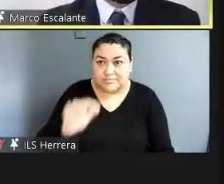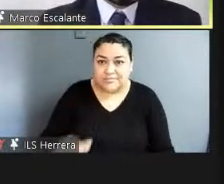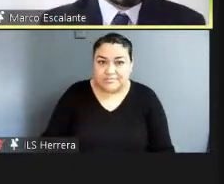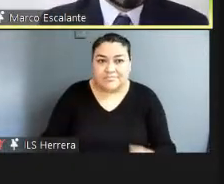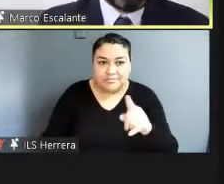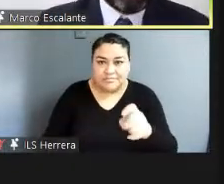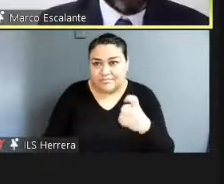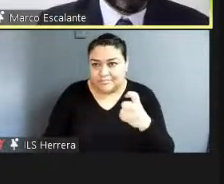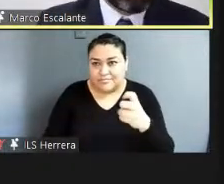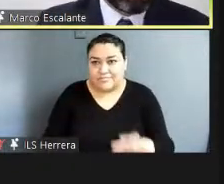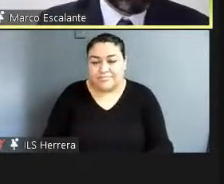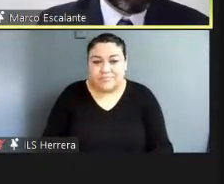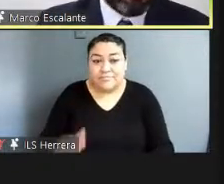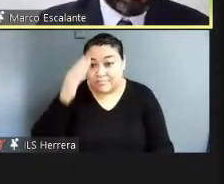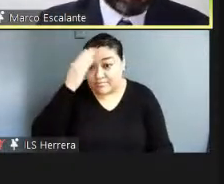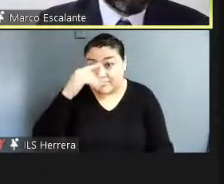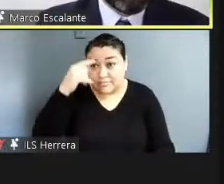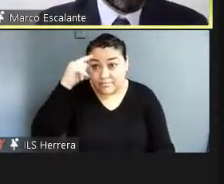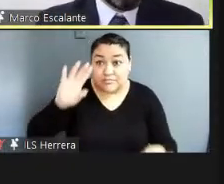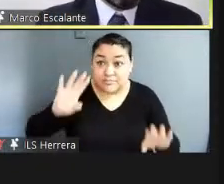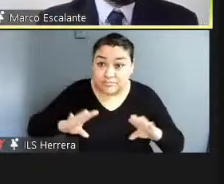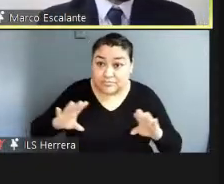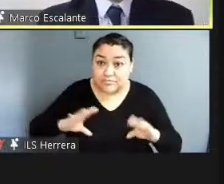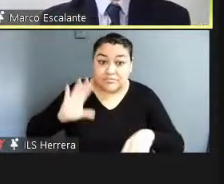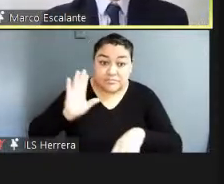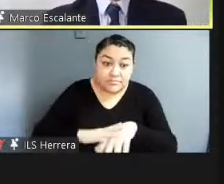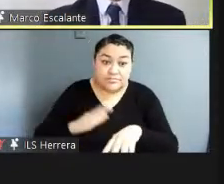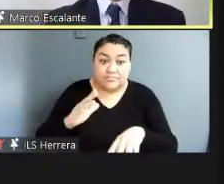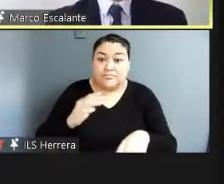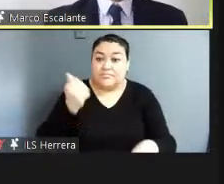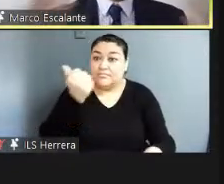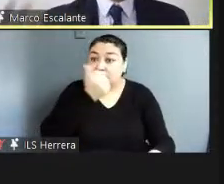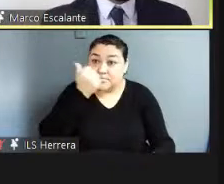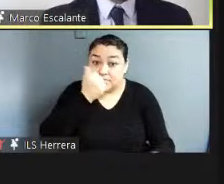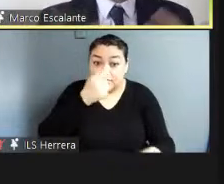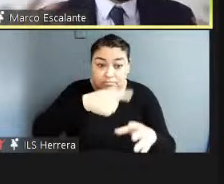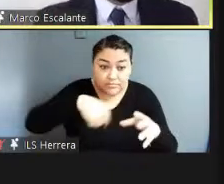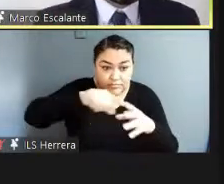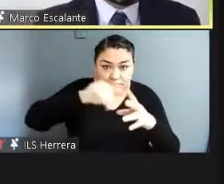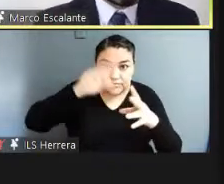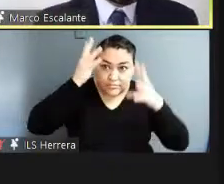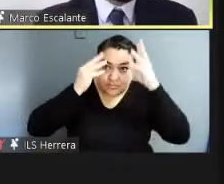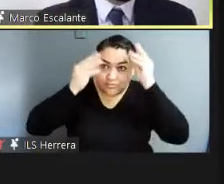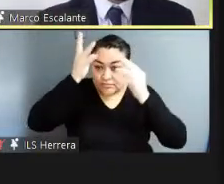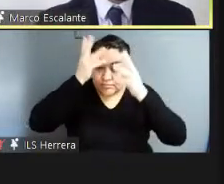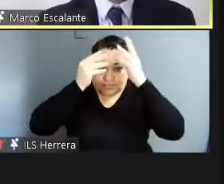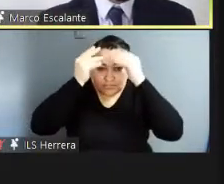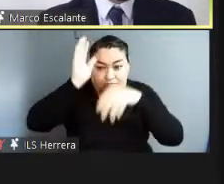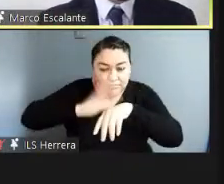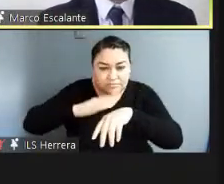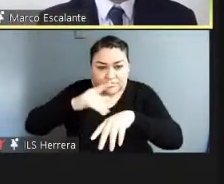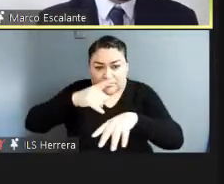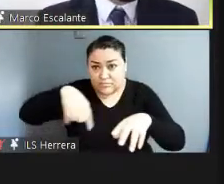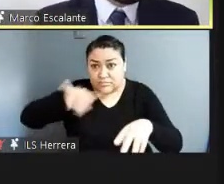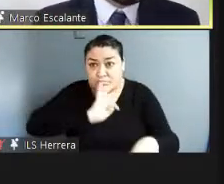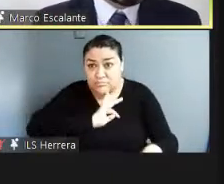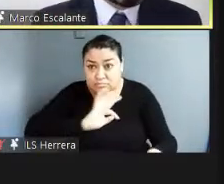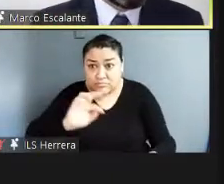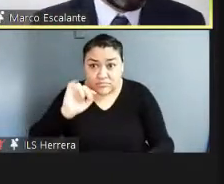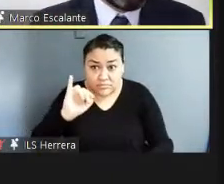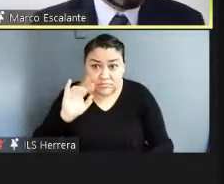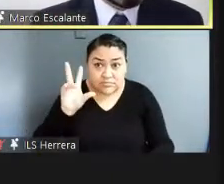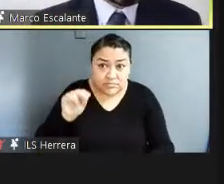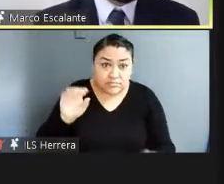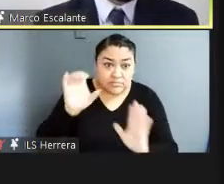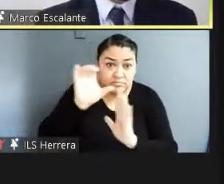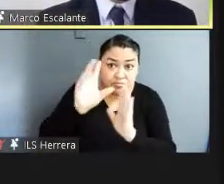and reconstruct it, and not only do it to get a grade. We need to train the teachers and determine whether there are